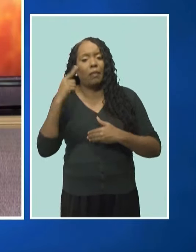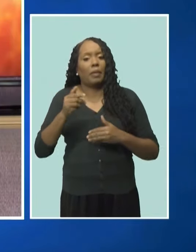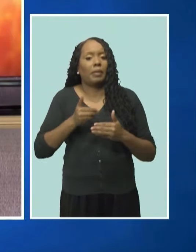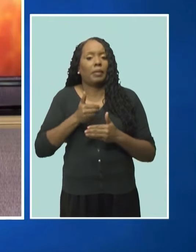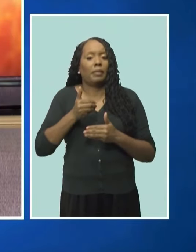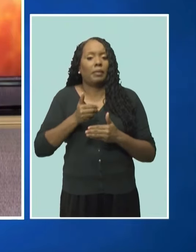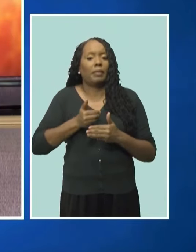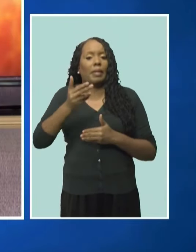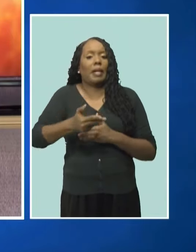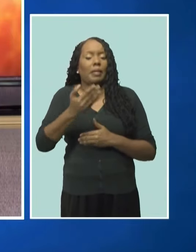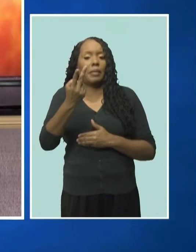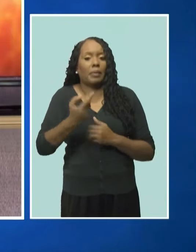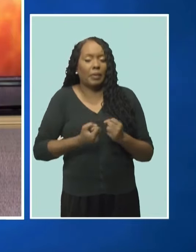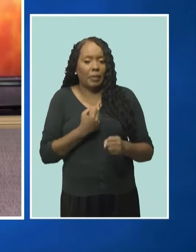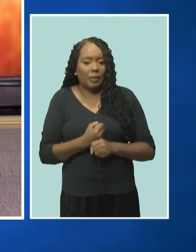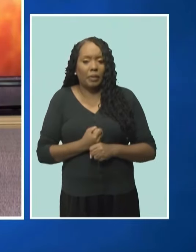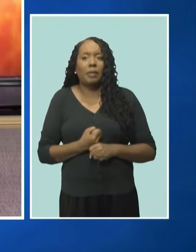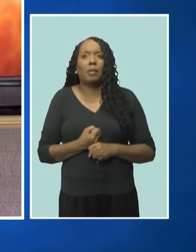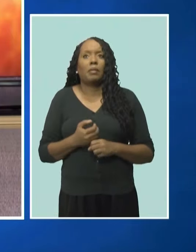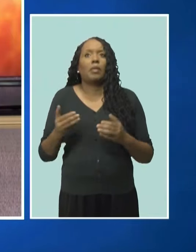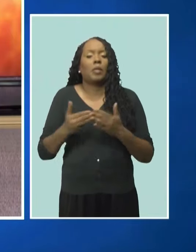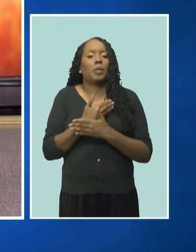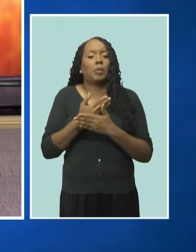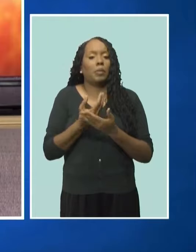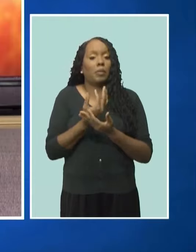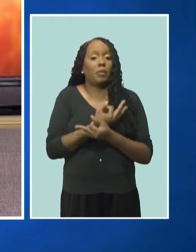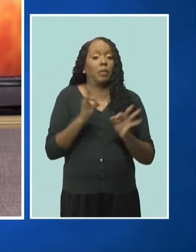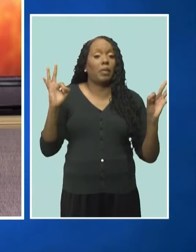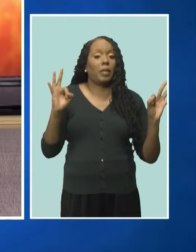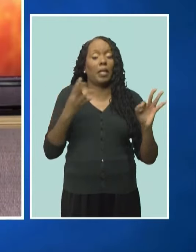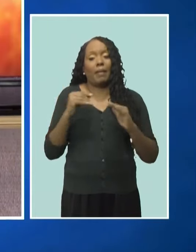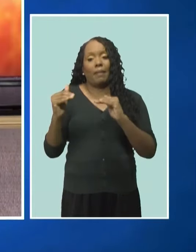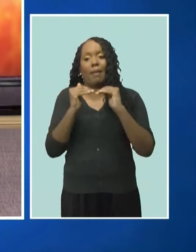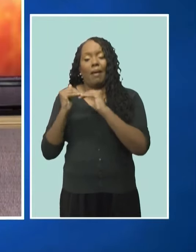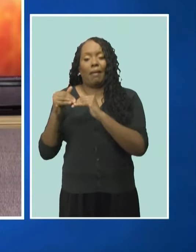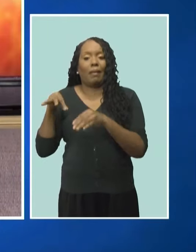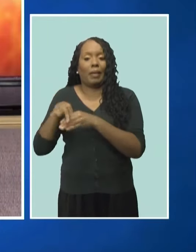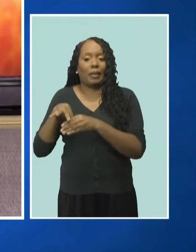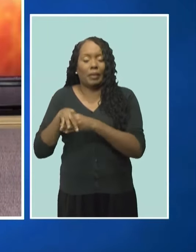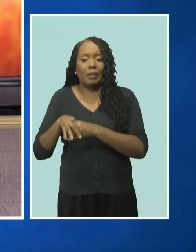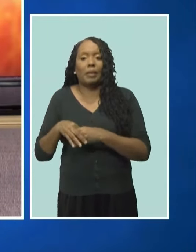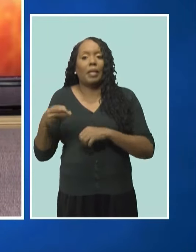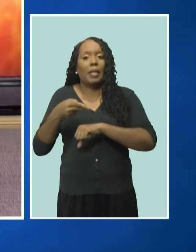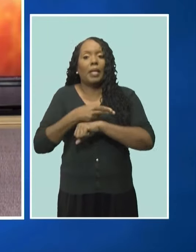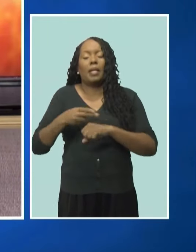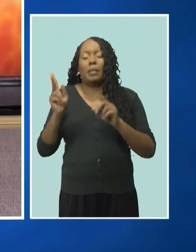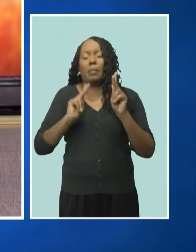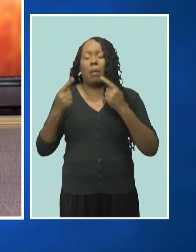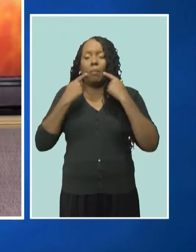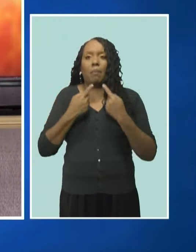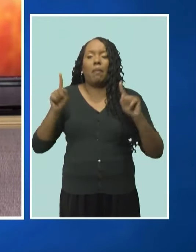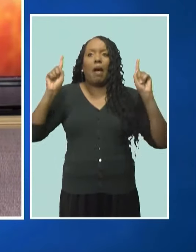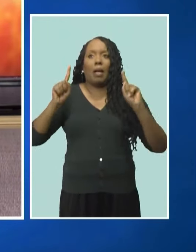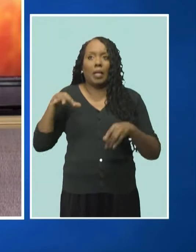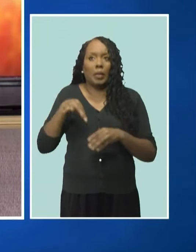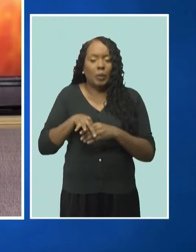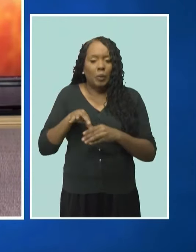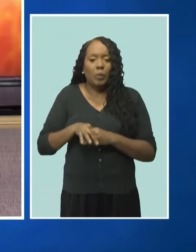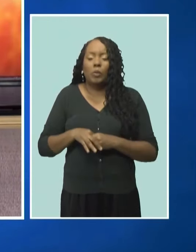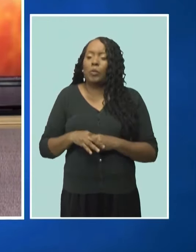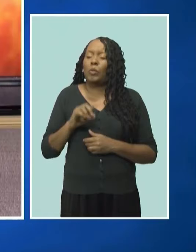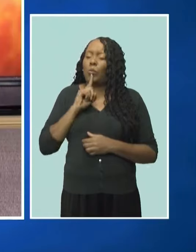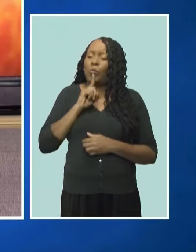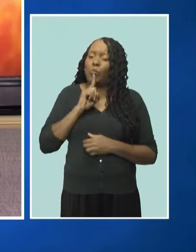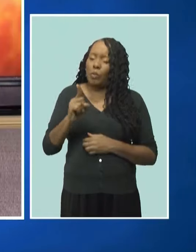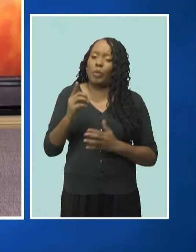a new free and fair elections, when the Haitian people can finally elect who they